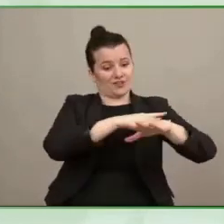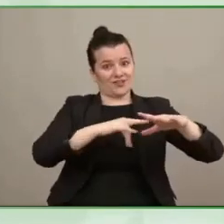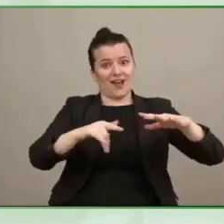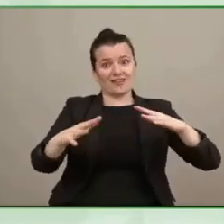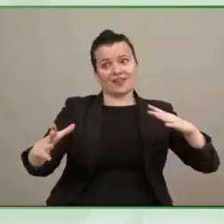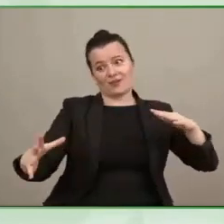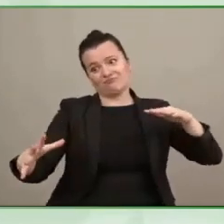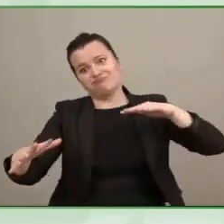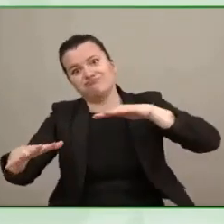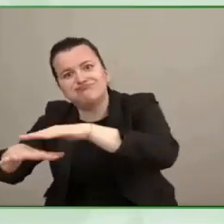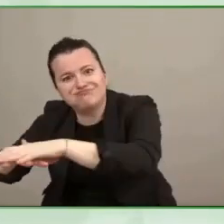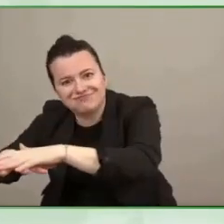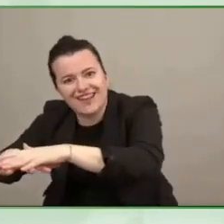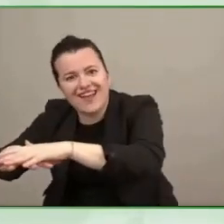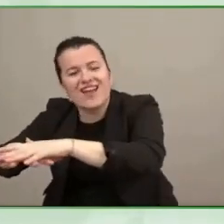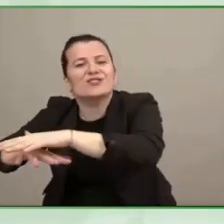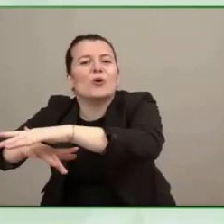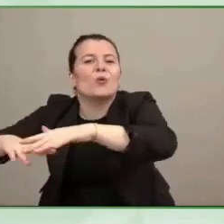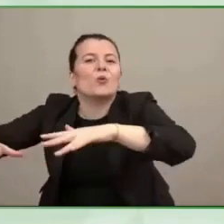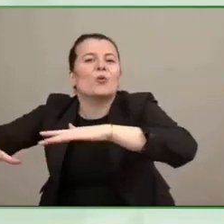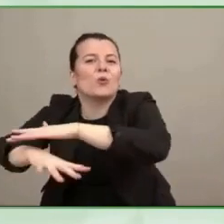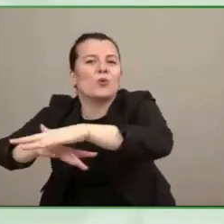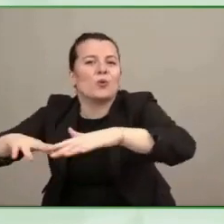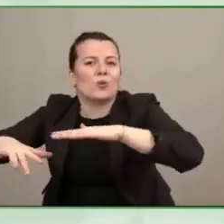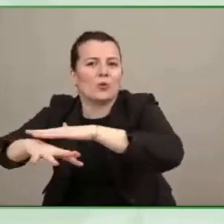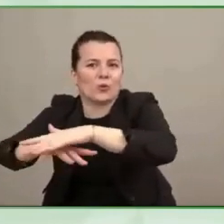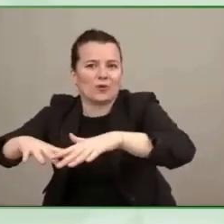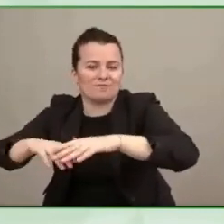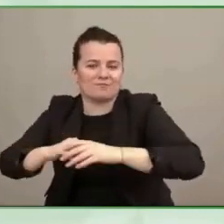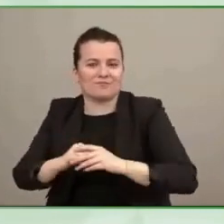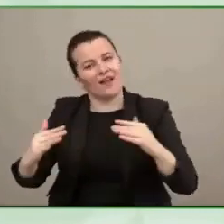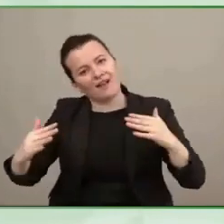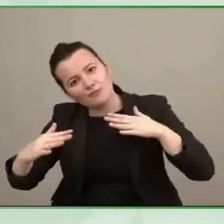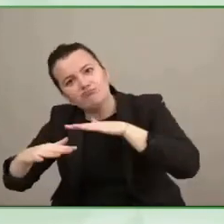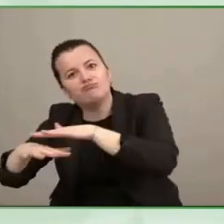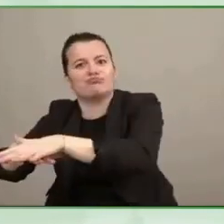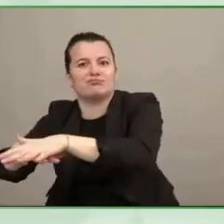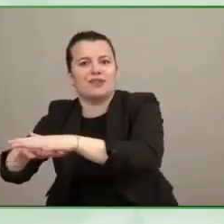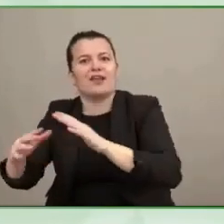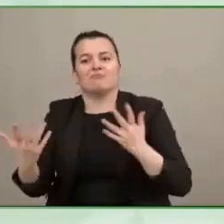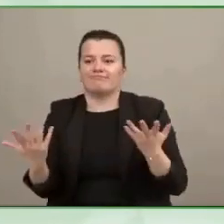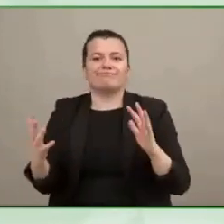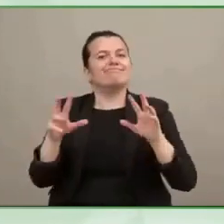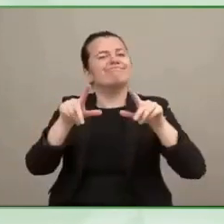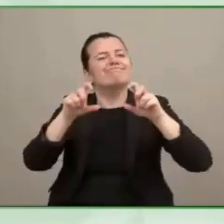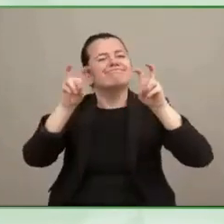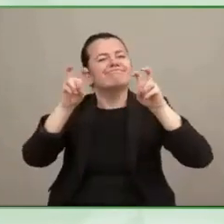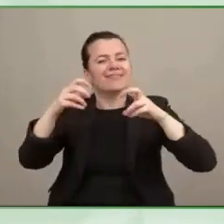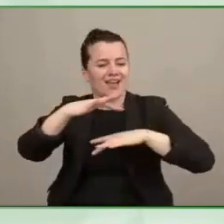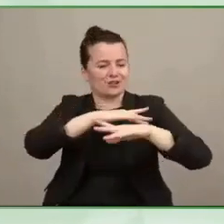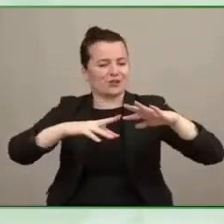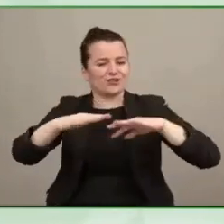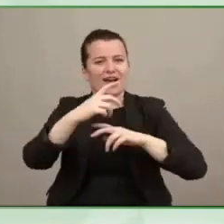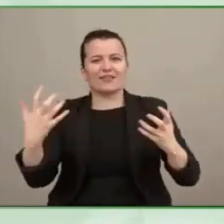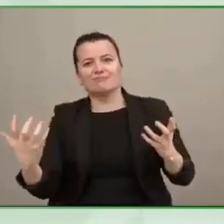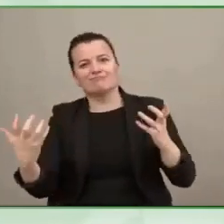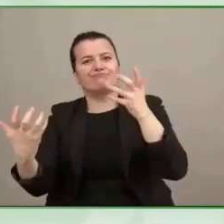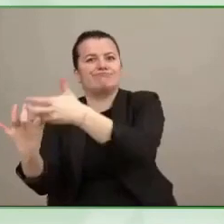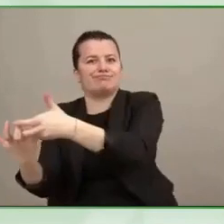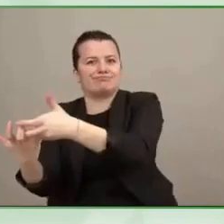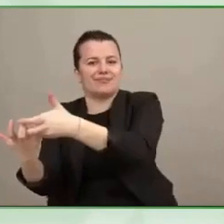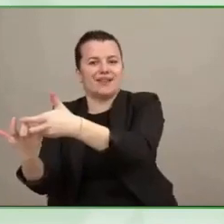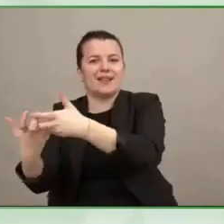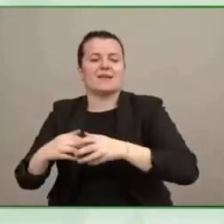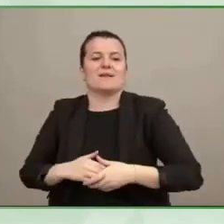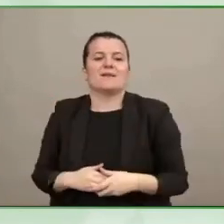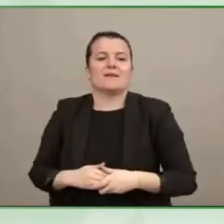them integrate for them. So this inclusion, a new idea from Sheyaw, this inclusion